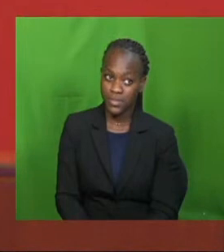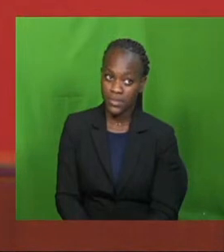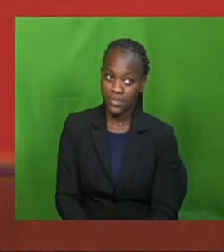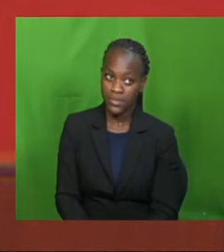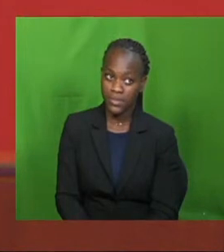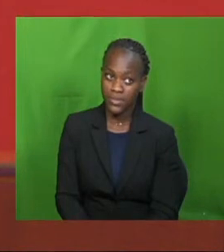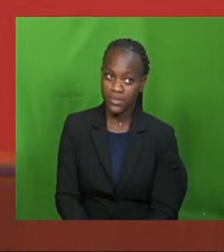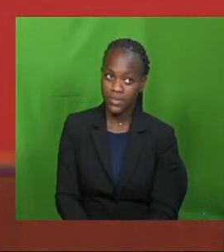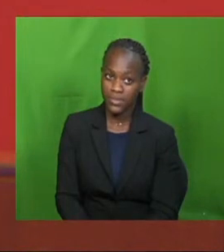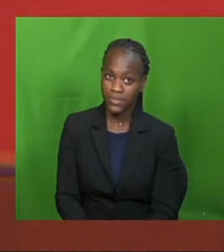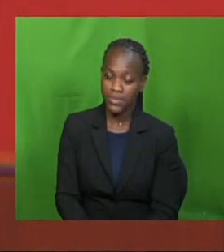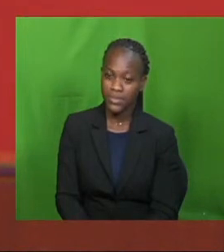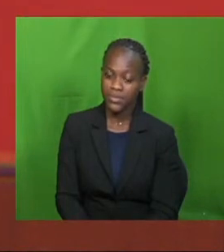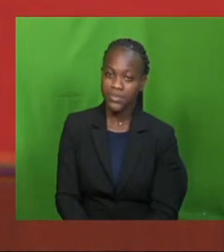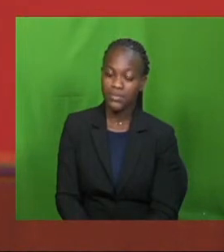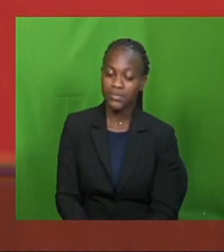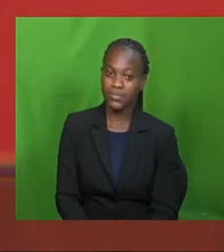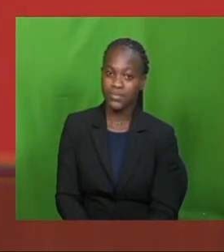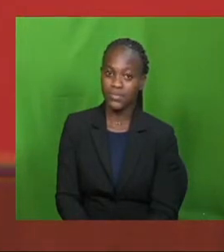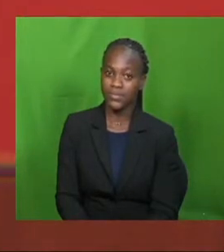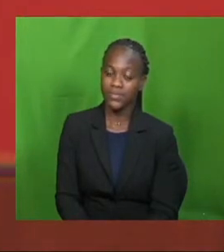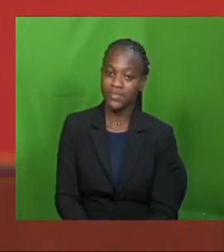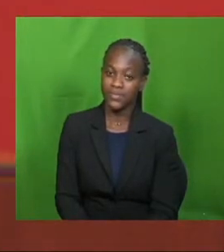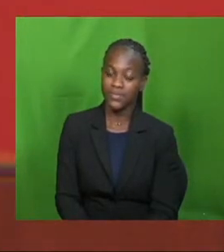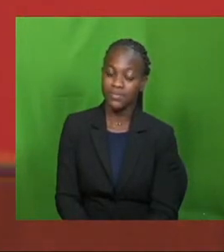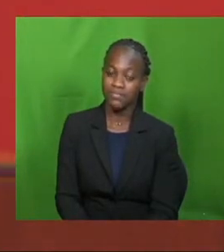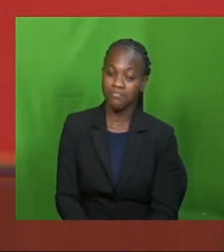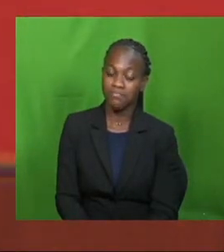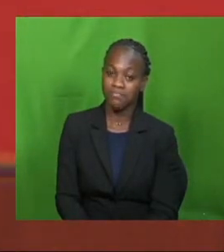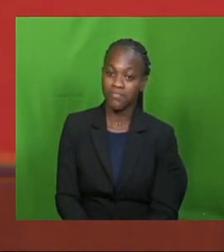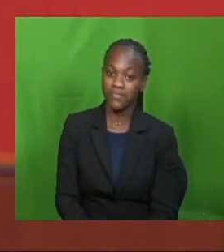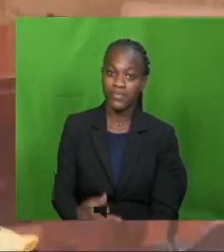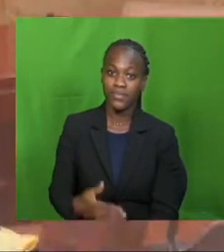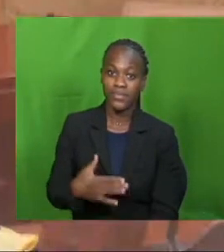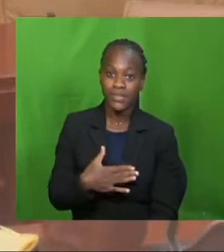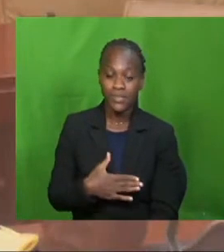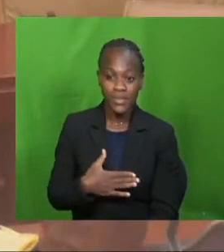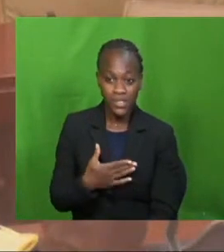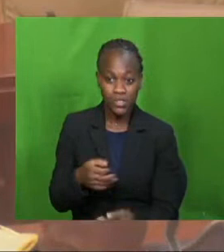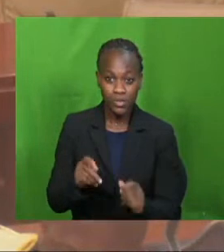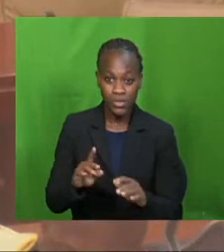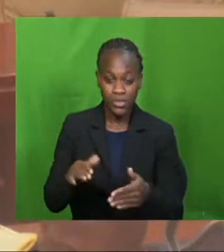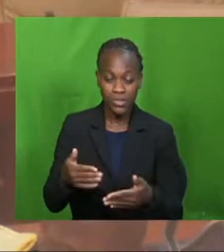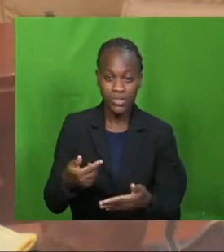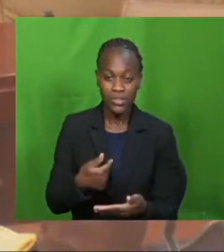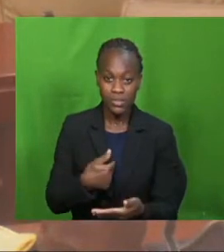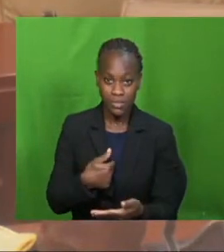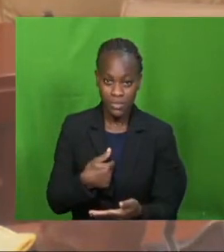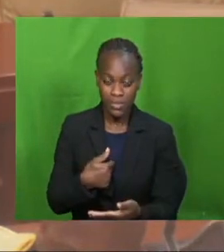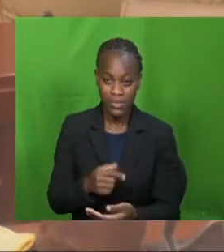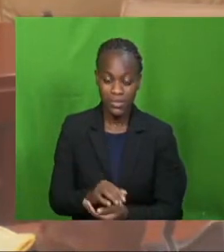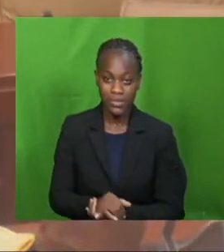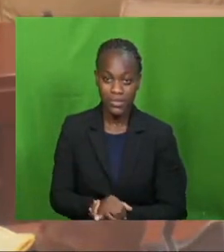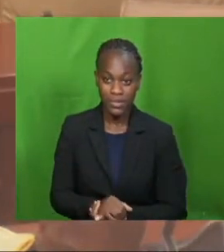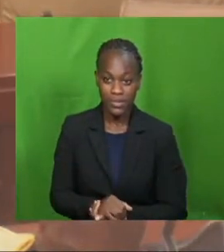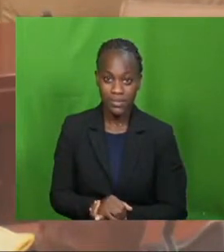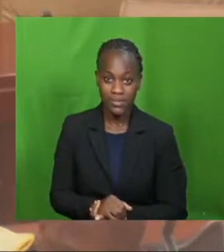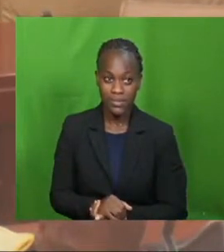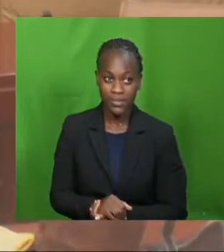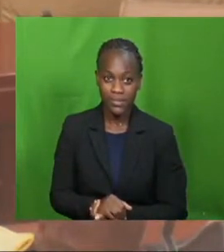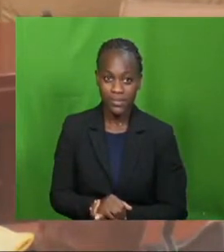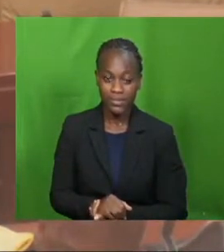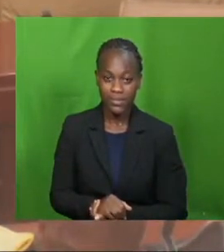Yes, honorable member for Sada. Speaker, thank you for the opportunity. Speaker, item